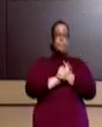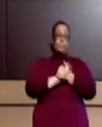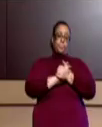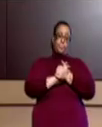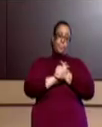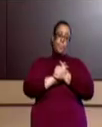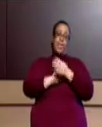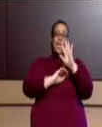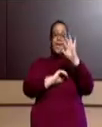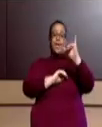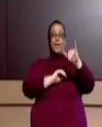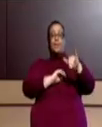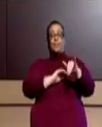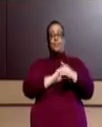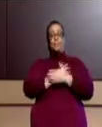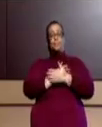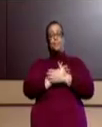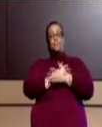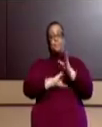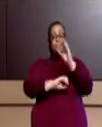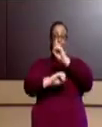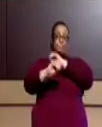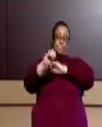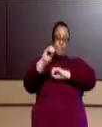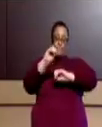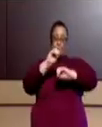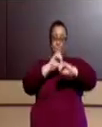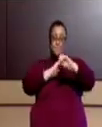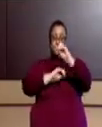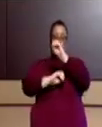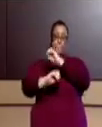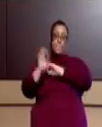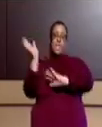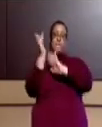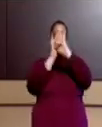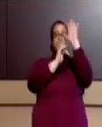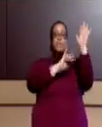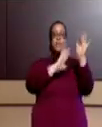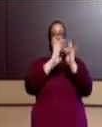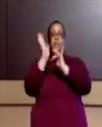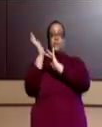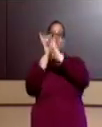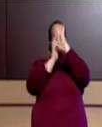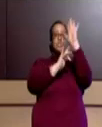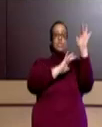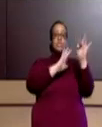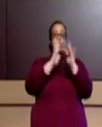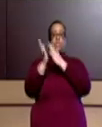Jesus, Jesus,